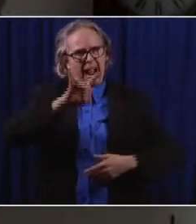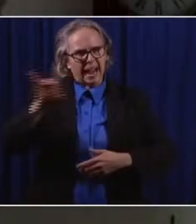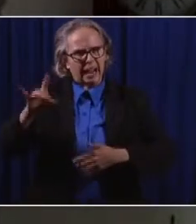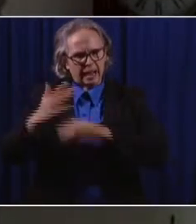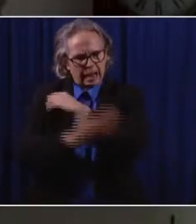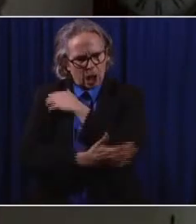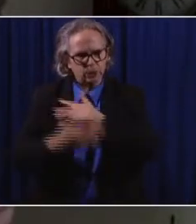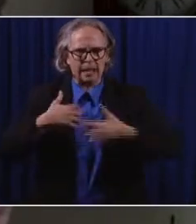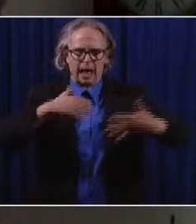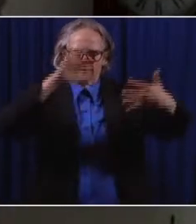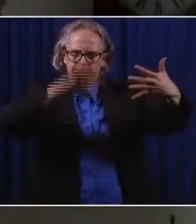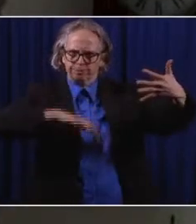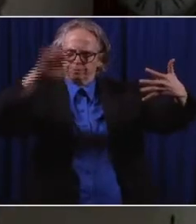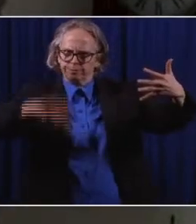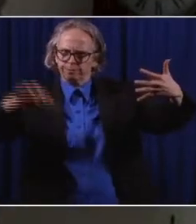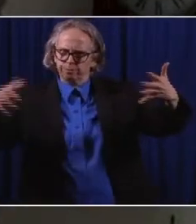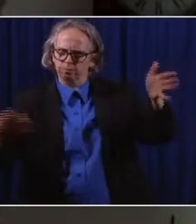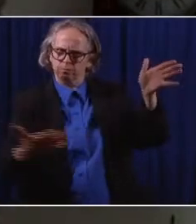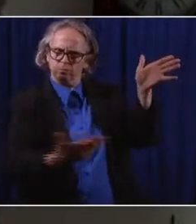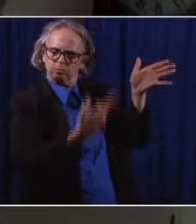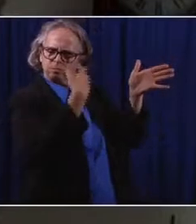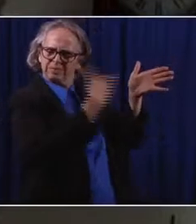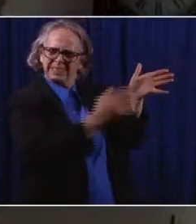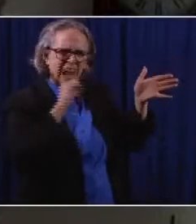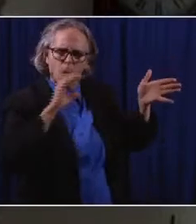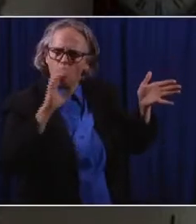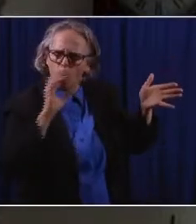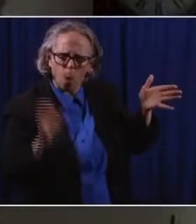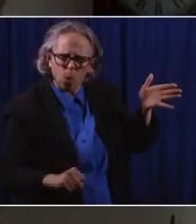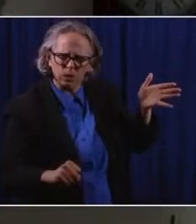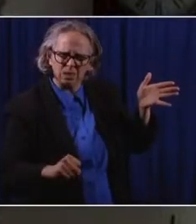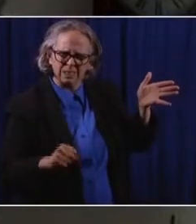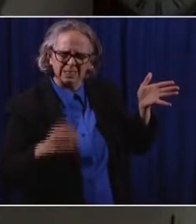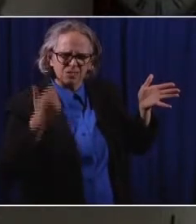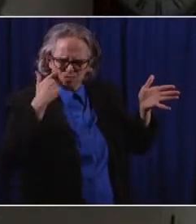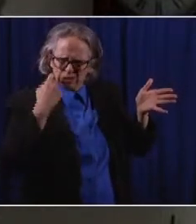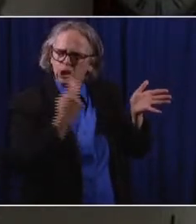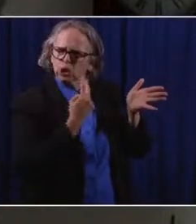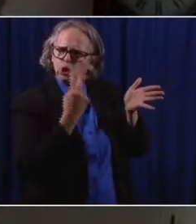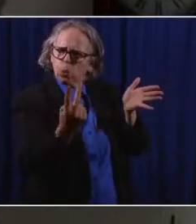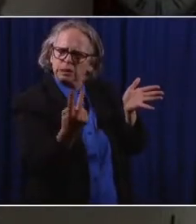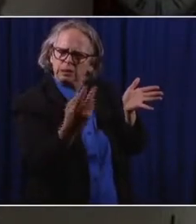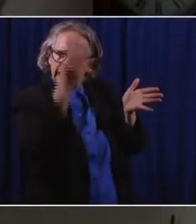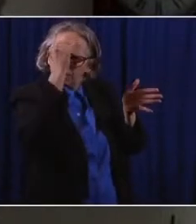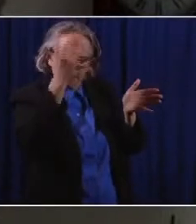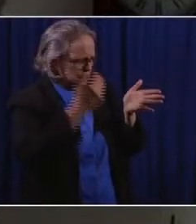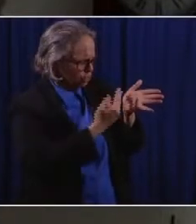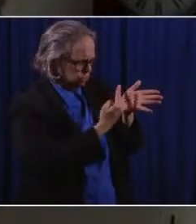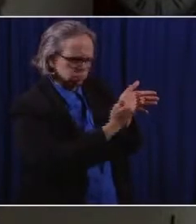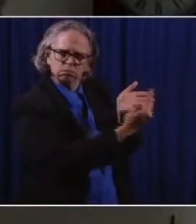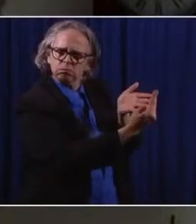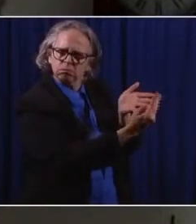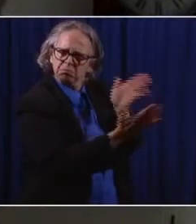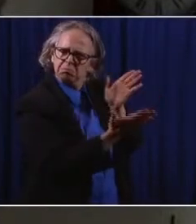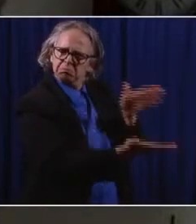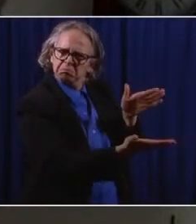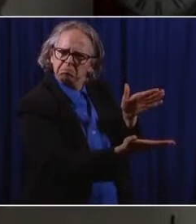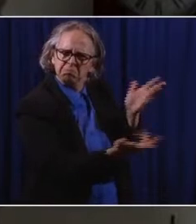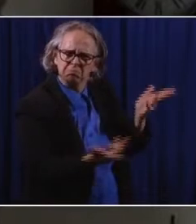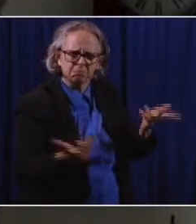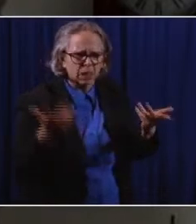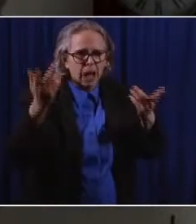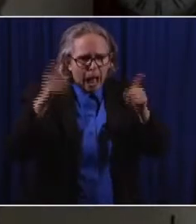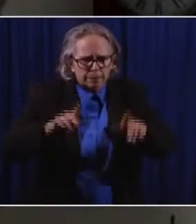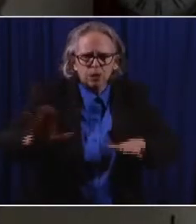not history. That's 2 weeks back. So it tells you what's going on now in your county. How many new cases have there